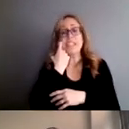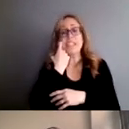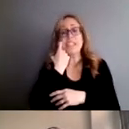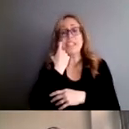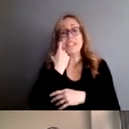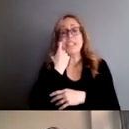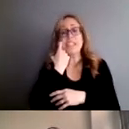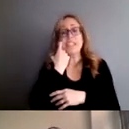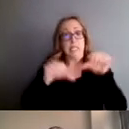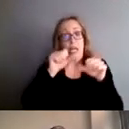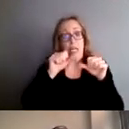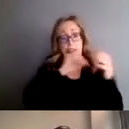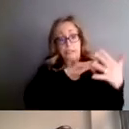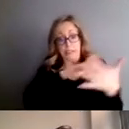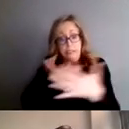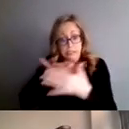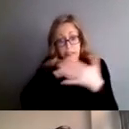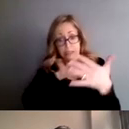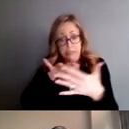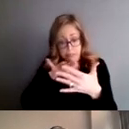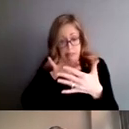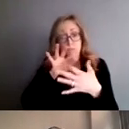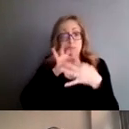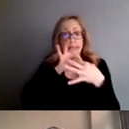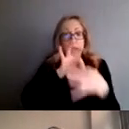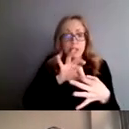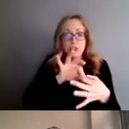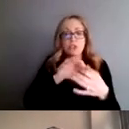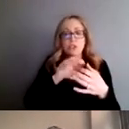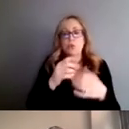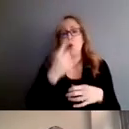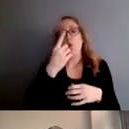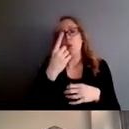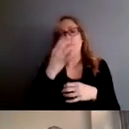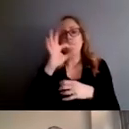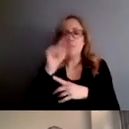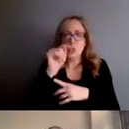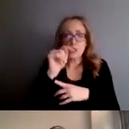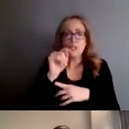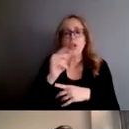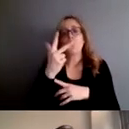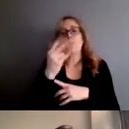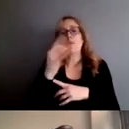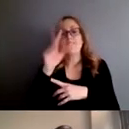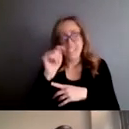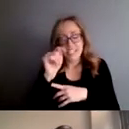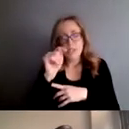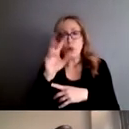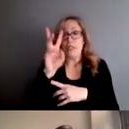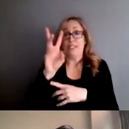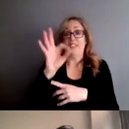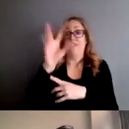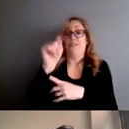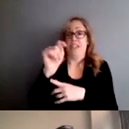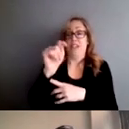scientific studies conducted on the distance of 1 foot, 3 feet, and 6 feet. And what they've